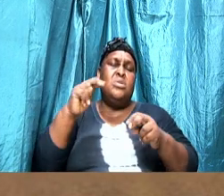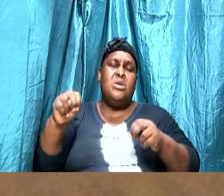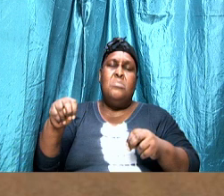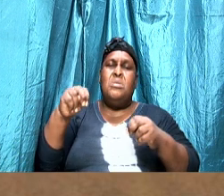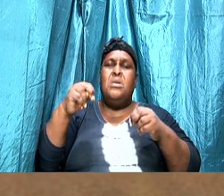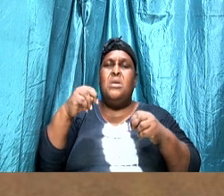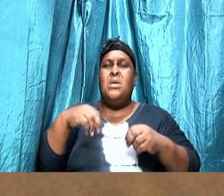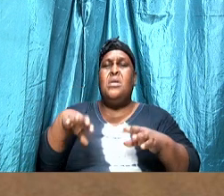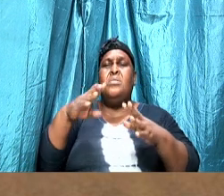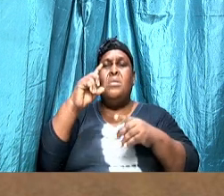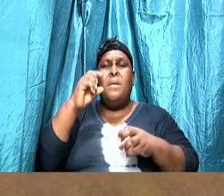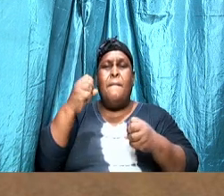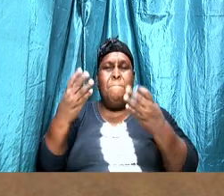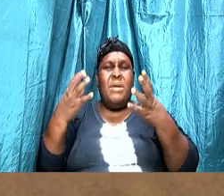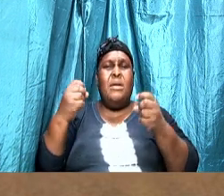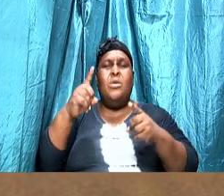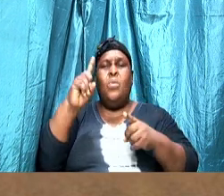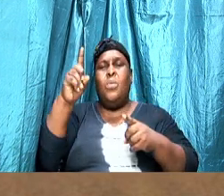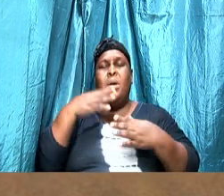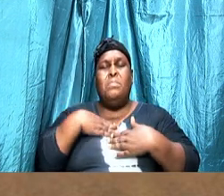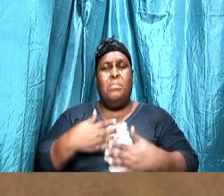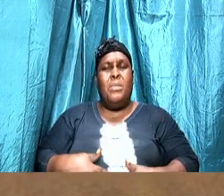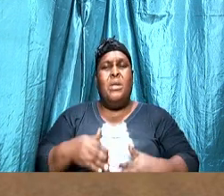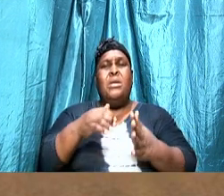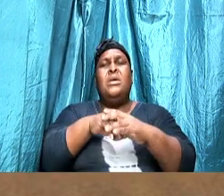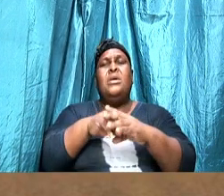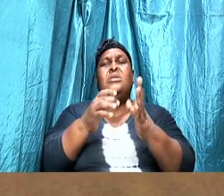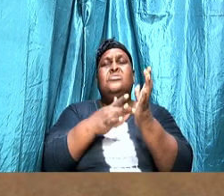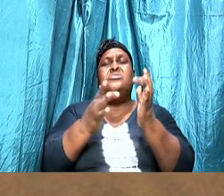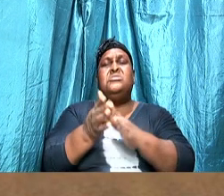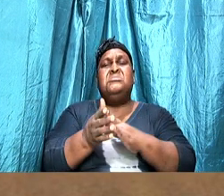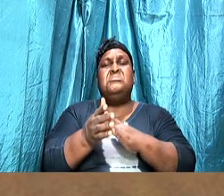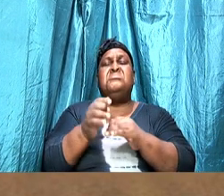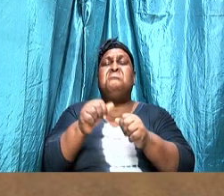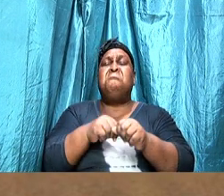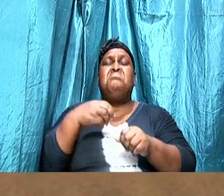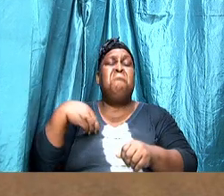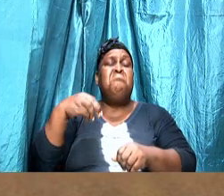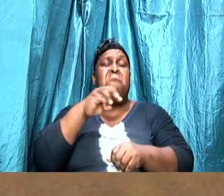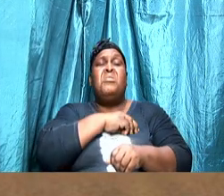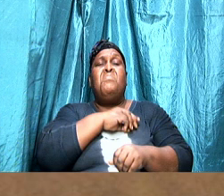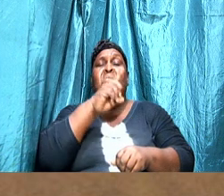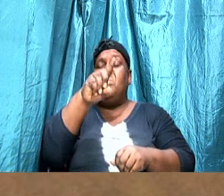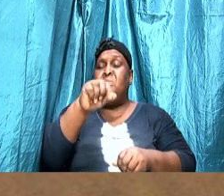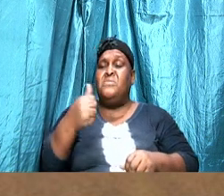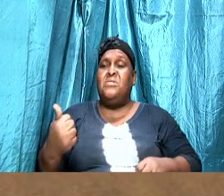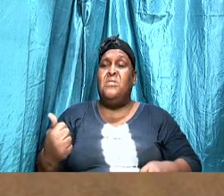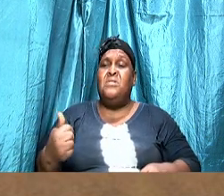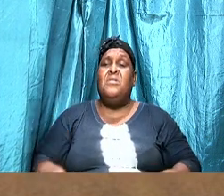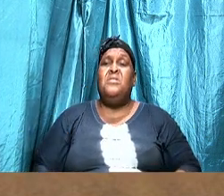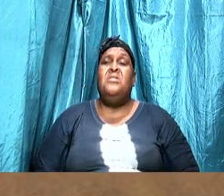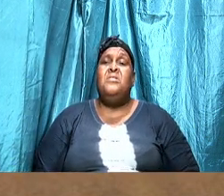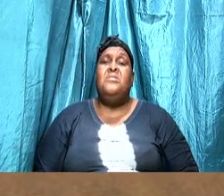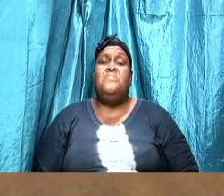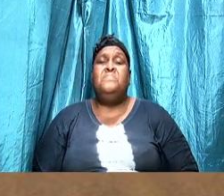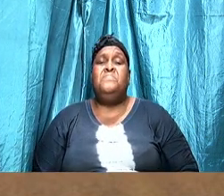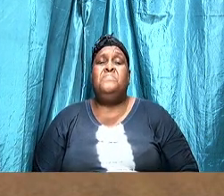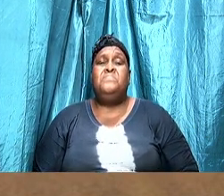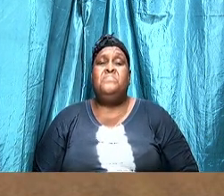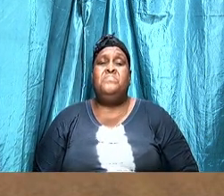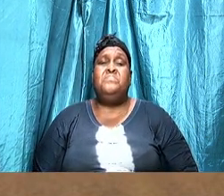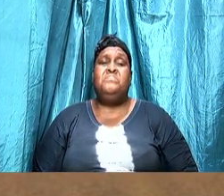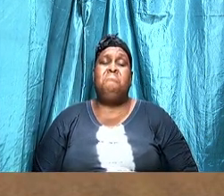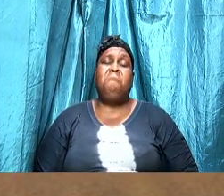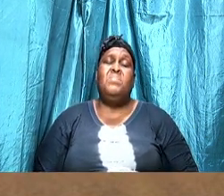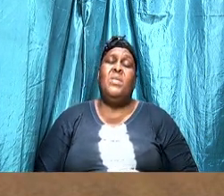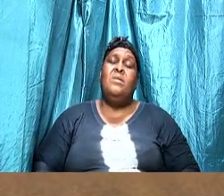every one members one of another. And so I was sharing with a group last